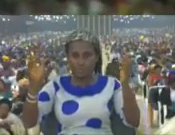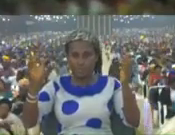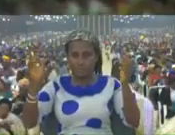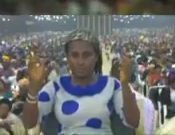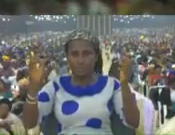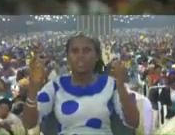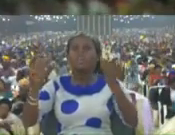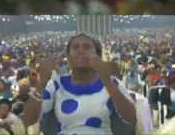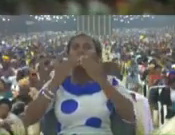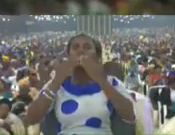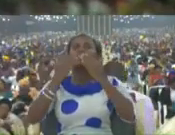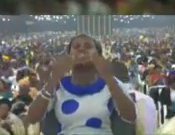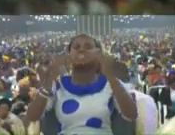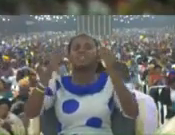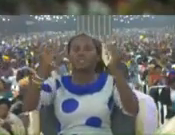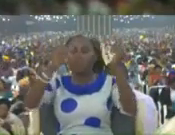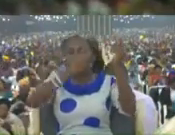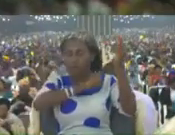Thank you, Lord.